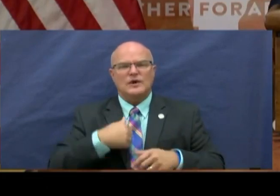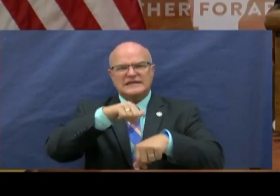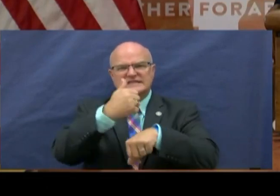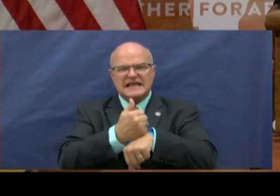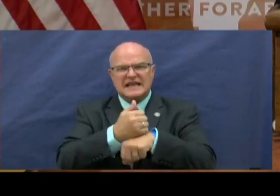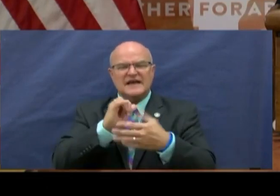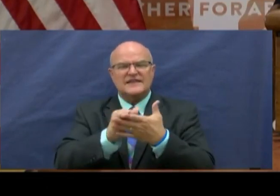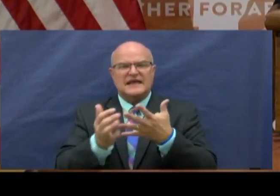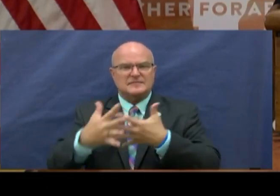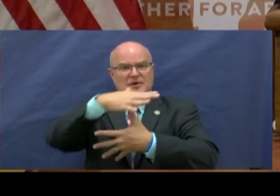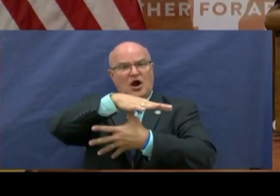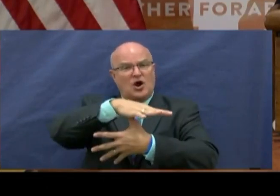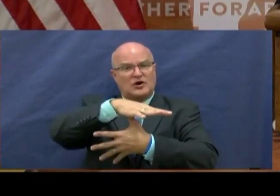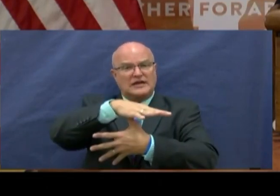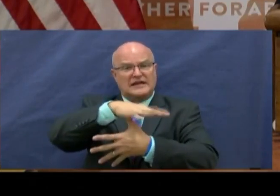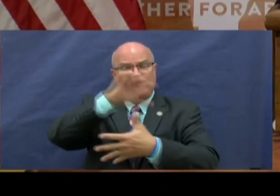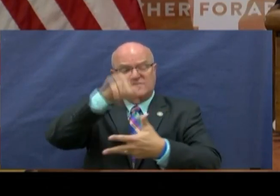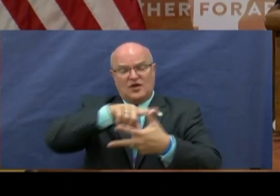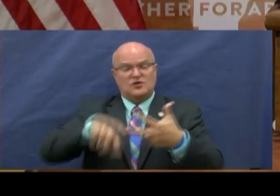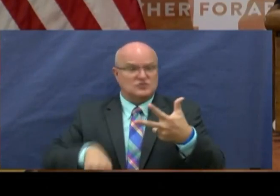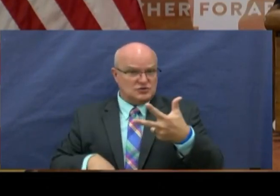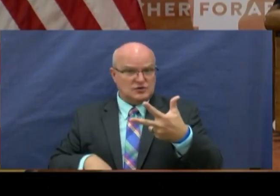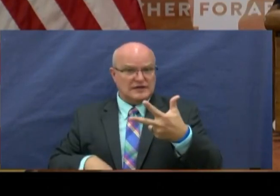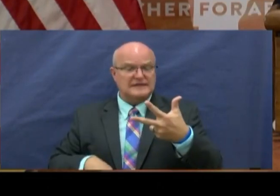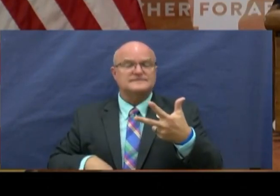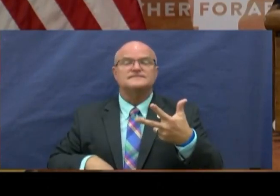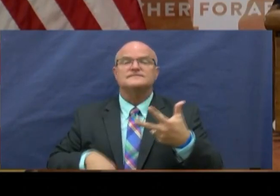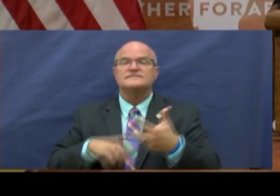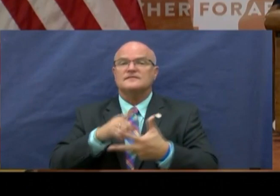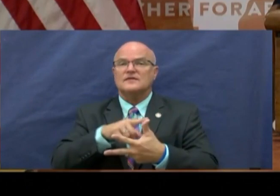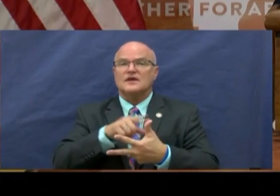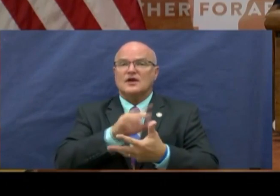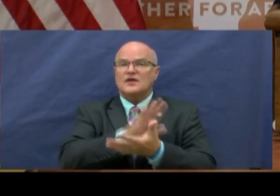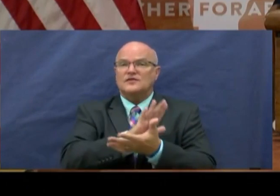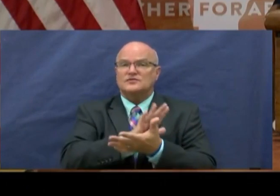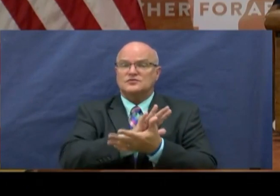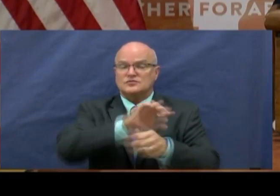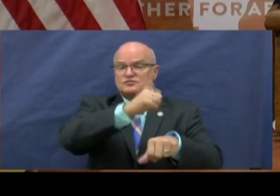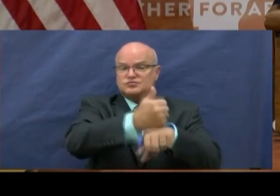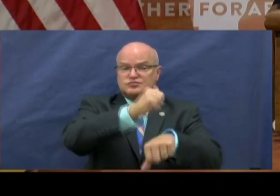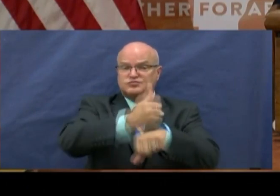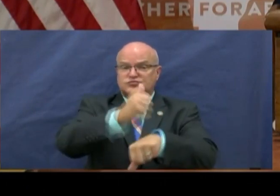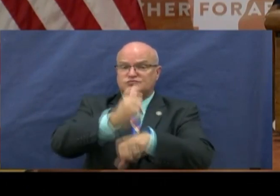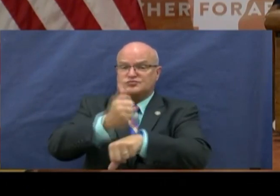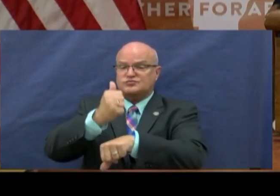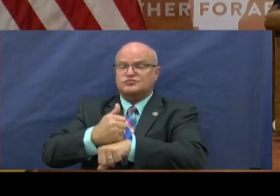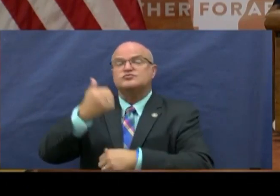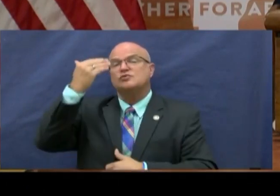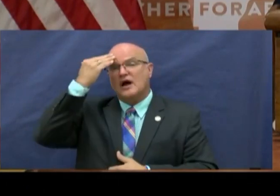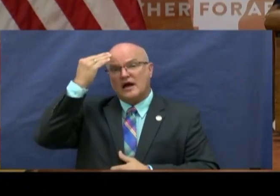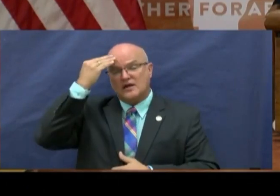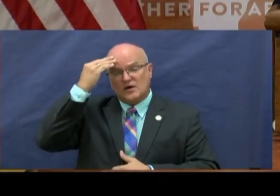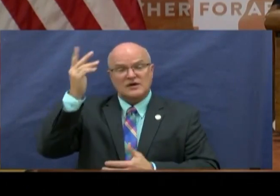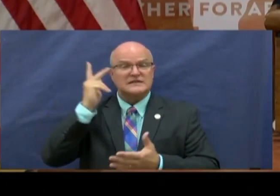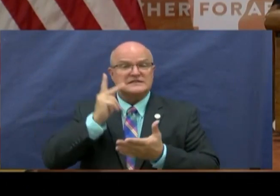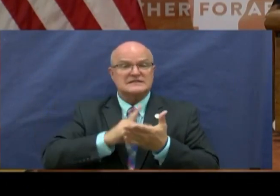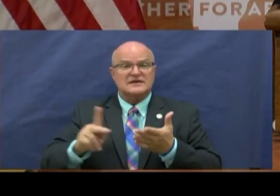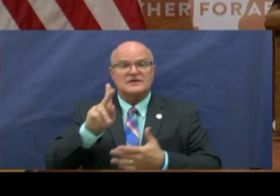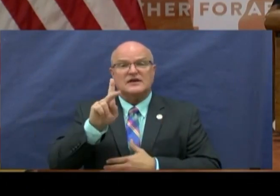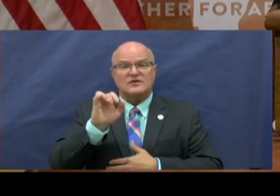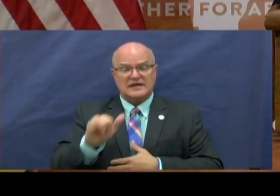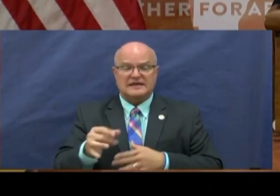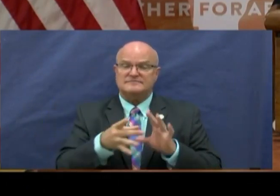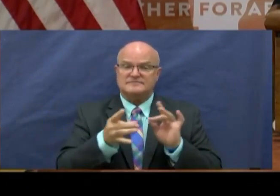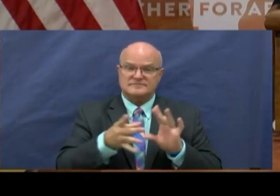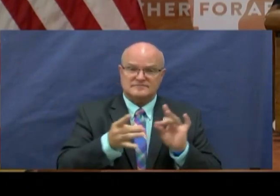that priority, and the schools are putting that into place. I know that Secretary Key gave a report on that. But